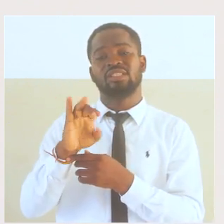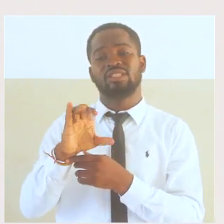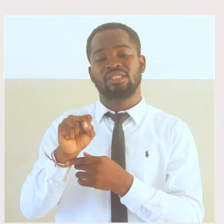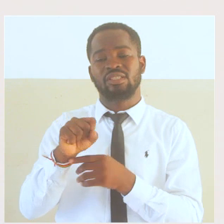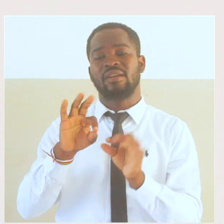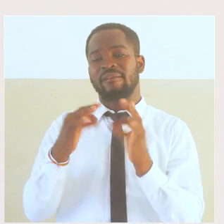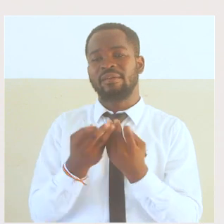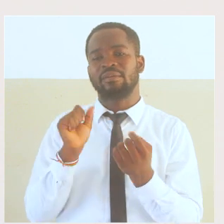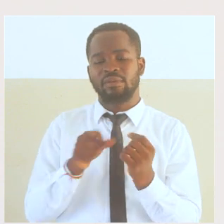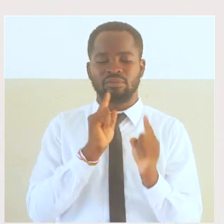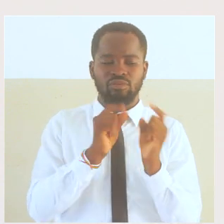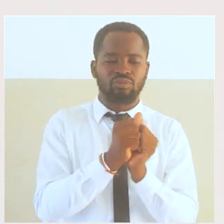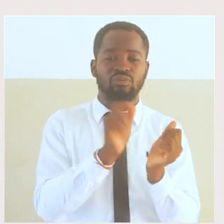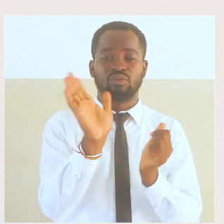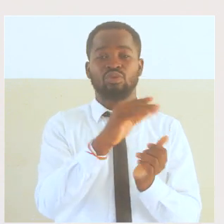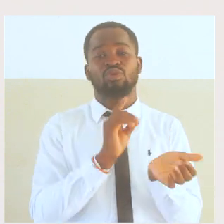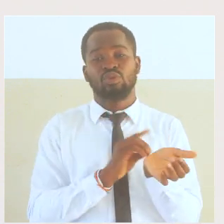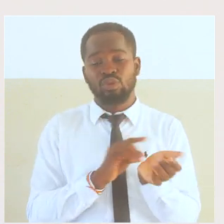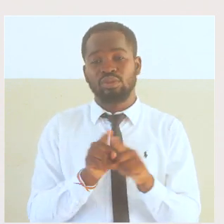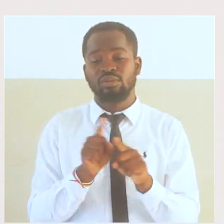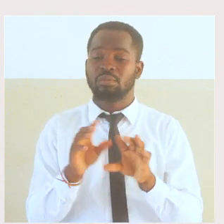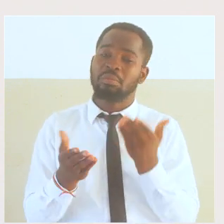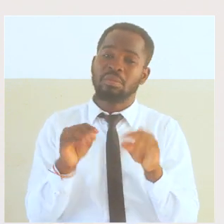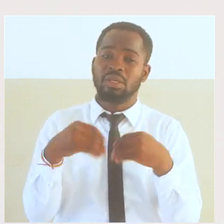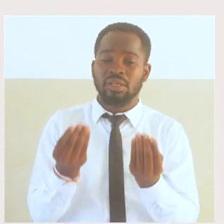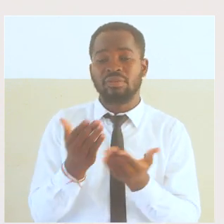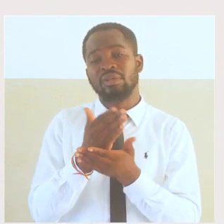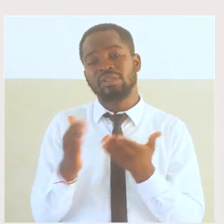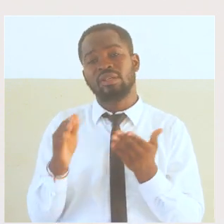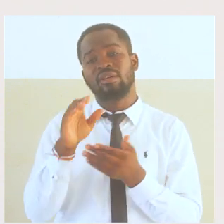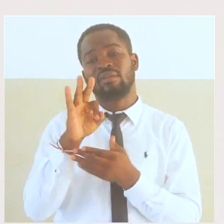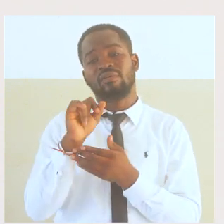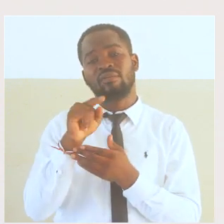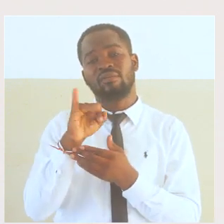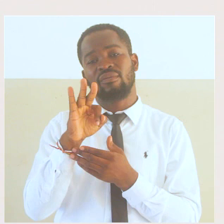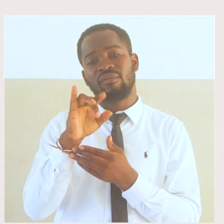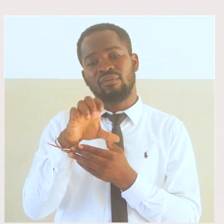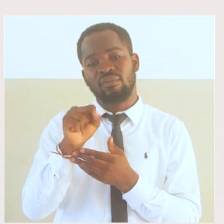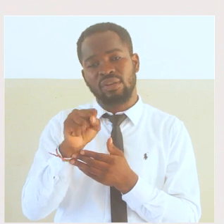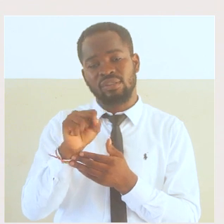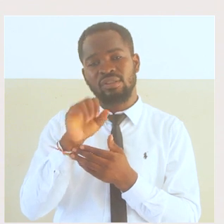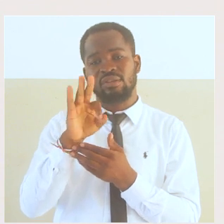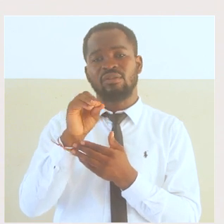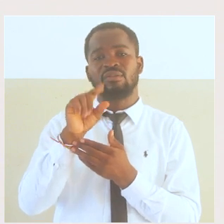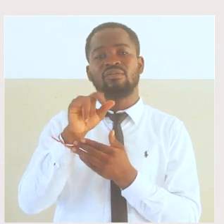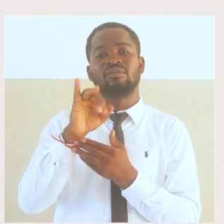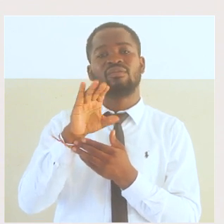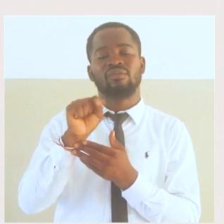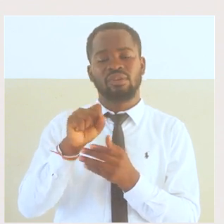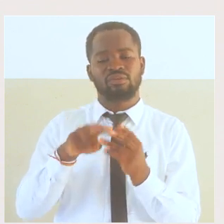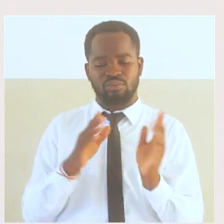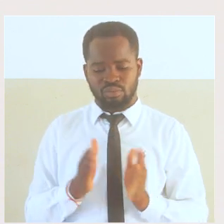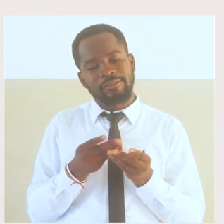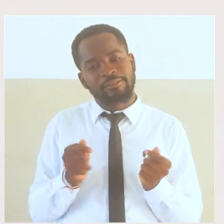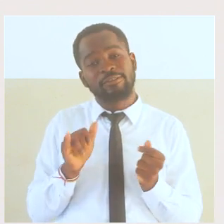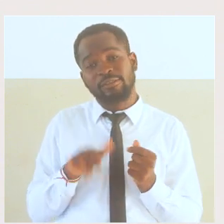having such a child. And then if you have diabetes, you need to be well controlled. So when you go to the hospital, they ask you of